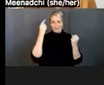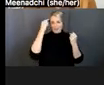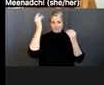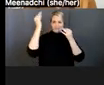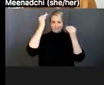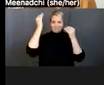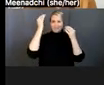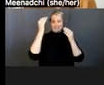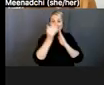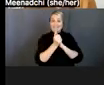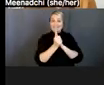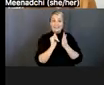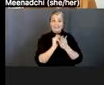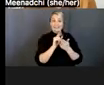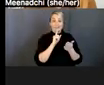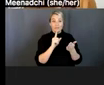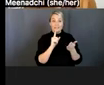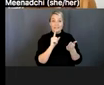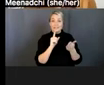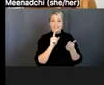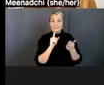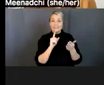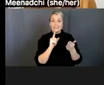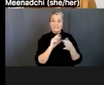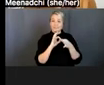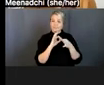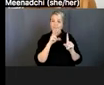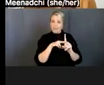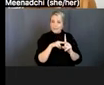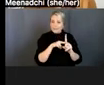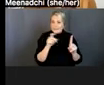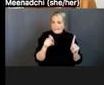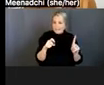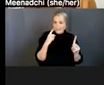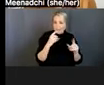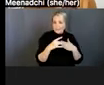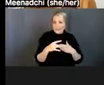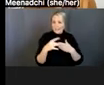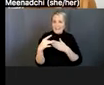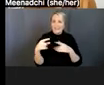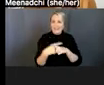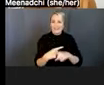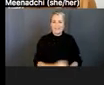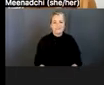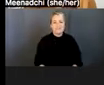that are actually really relevant and necessary for navigating conflict.